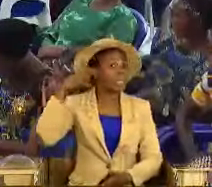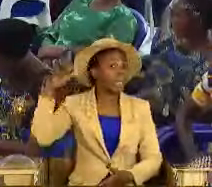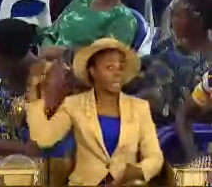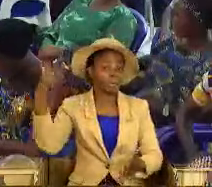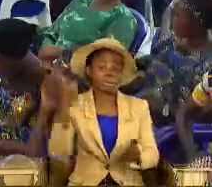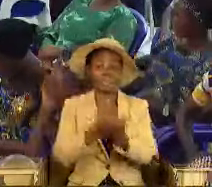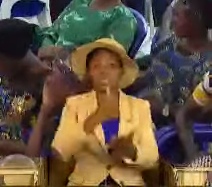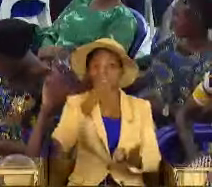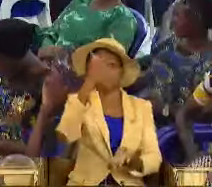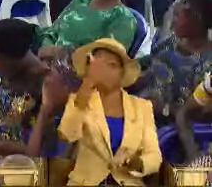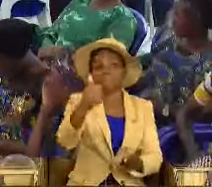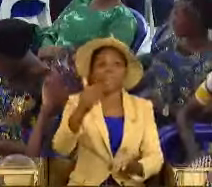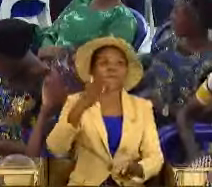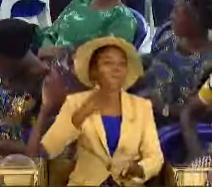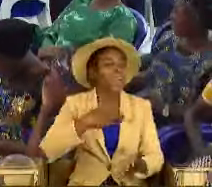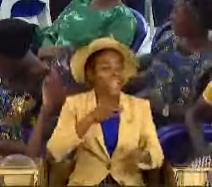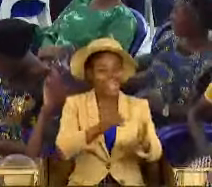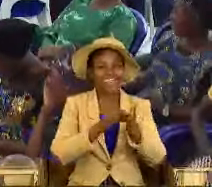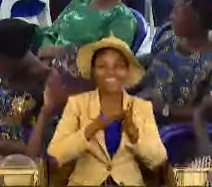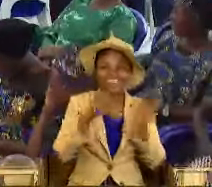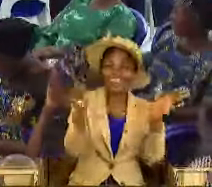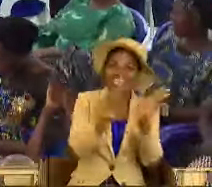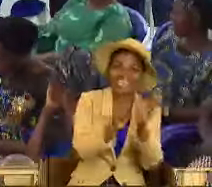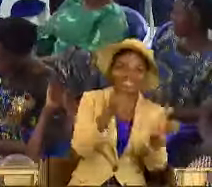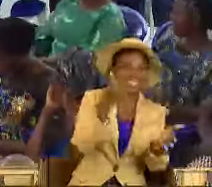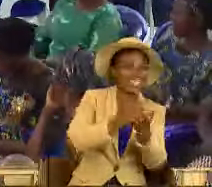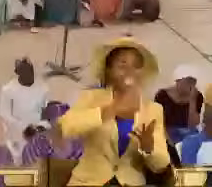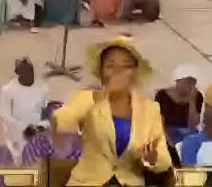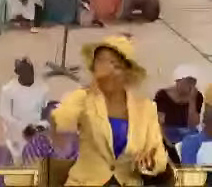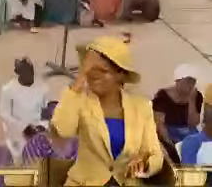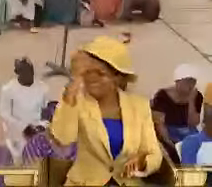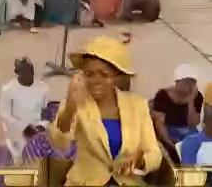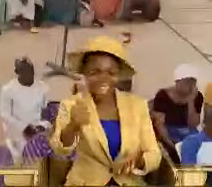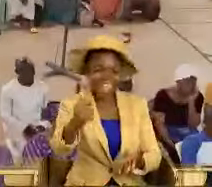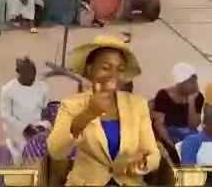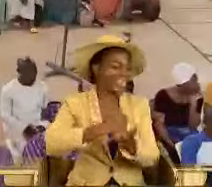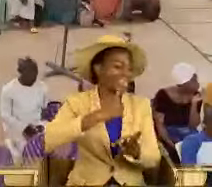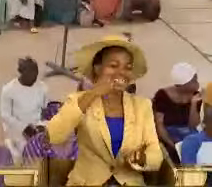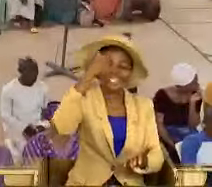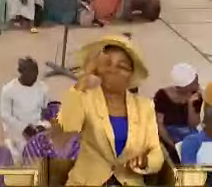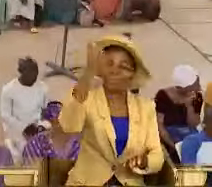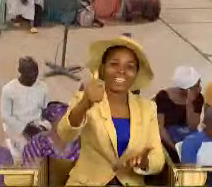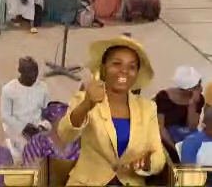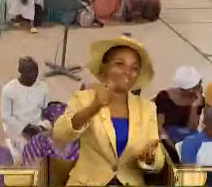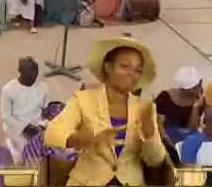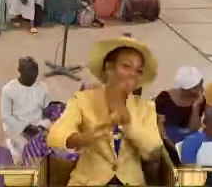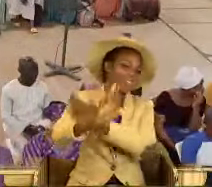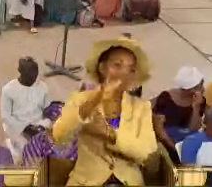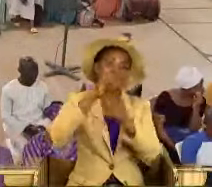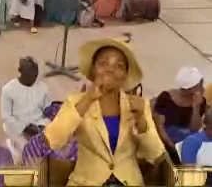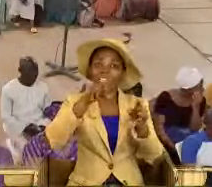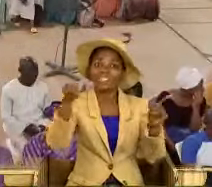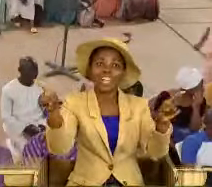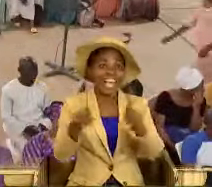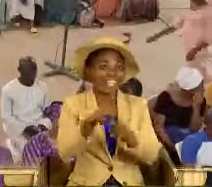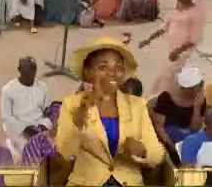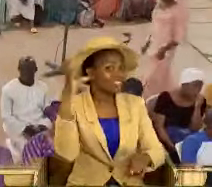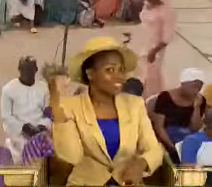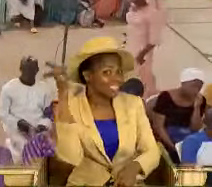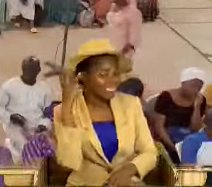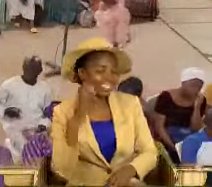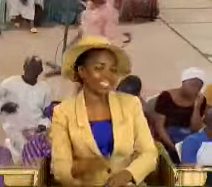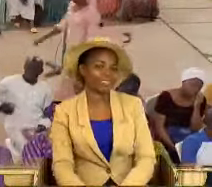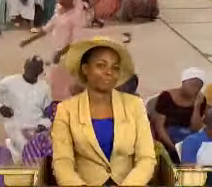amen my own testimony amen God bless you as you listen good morning